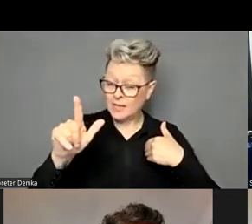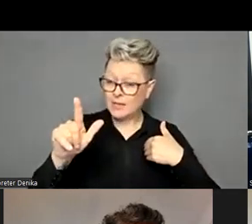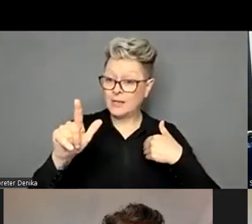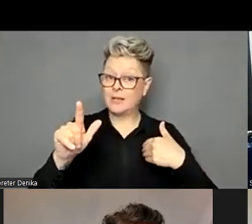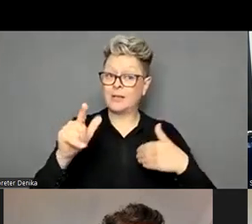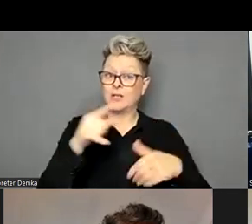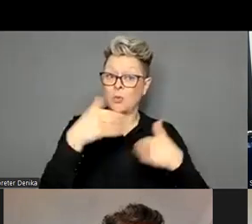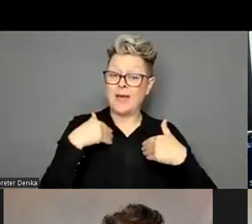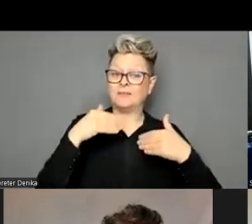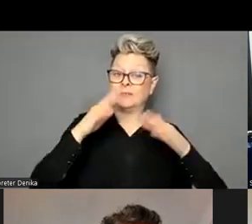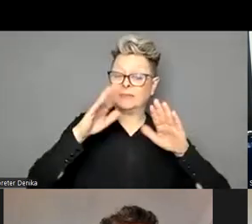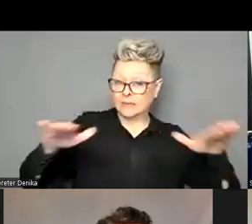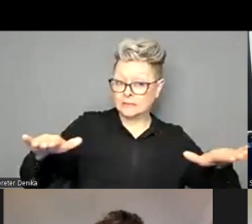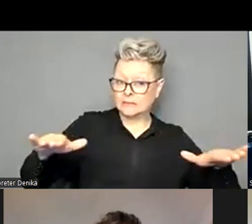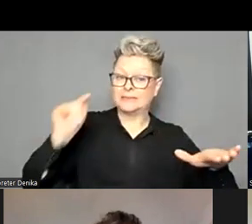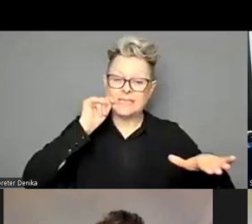teens?